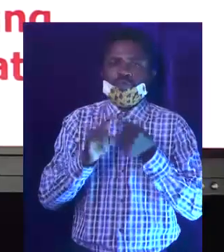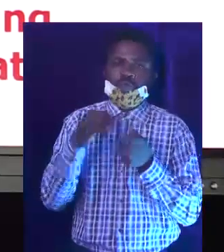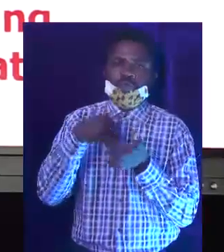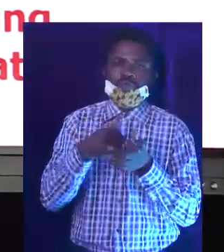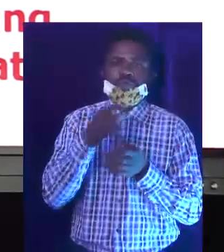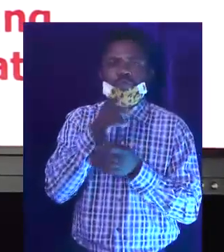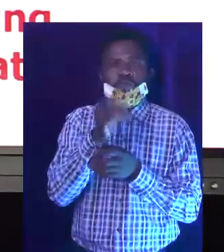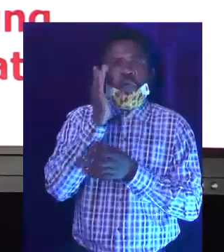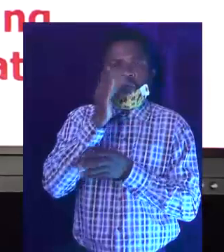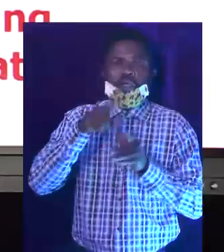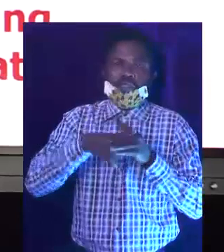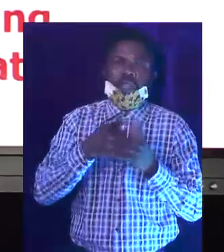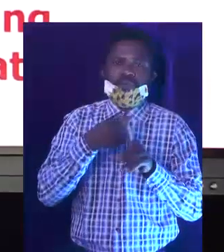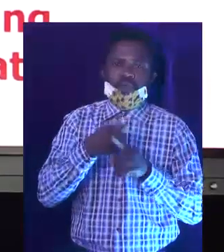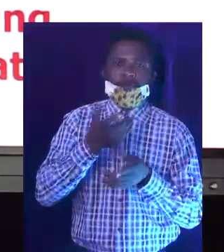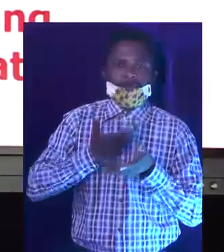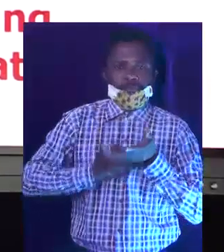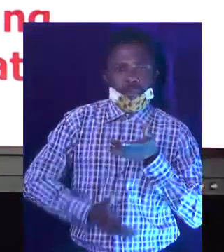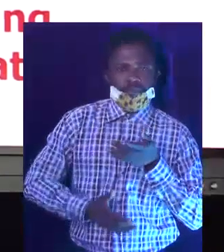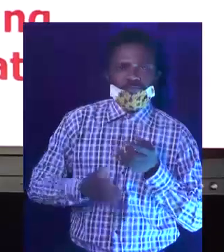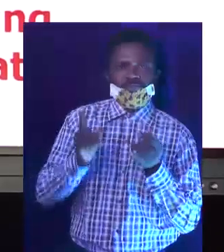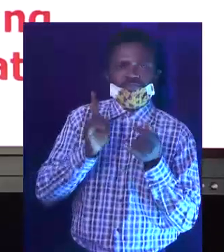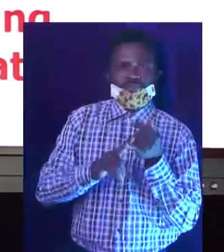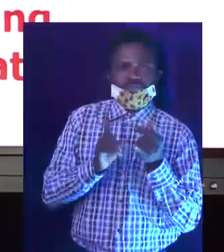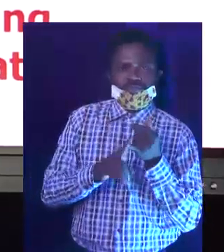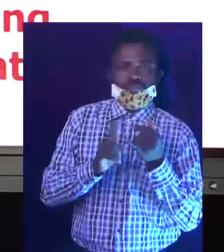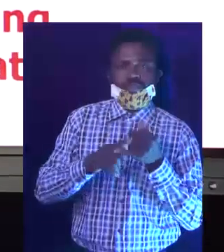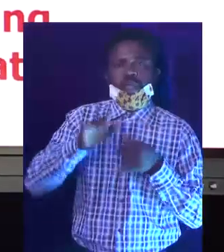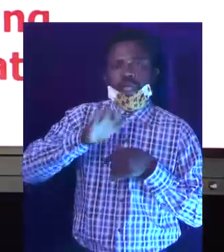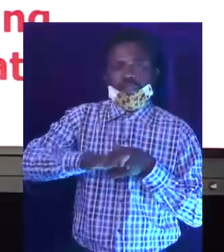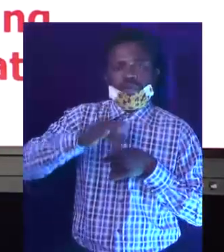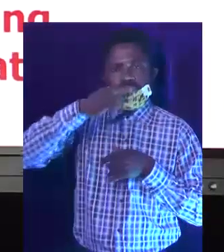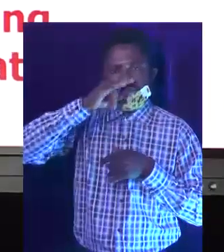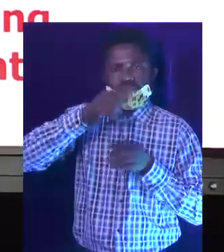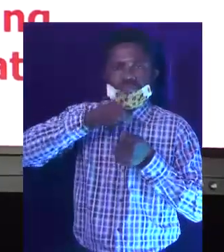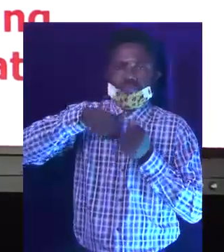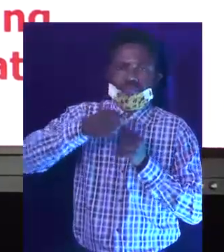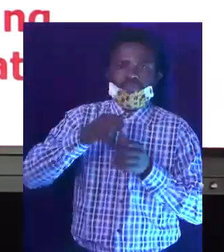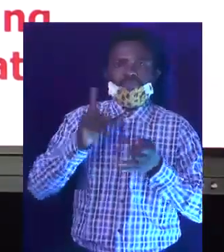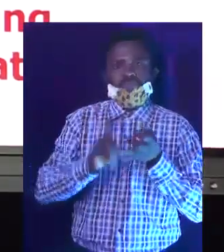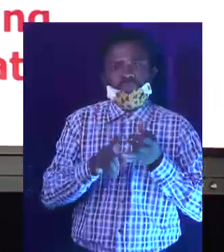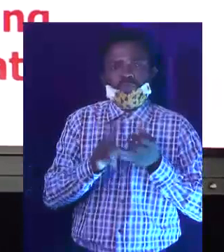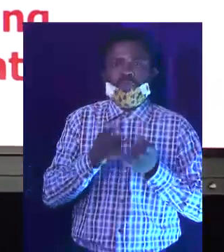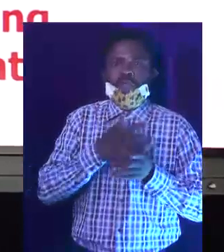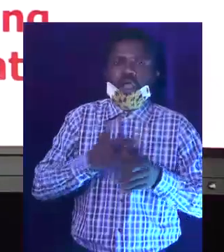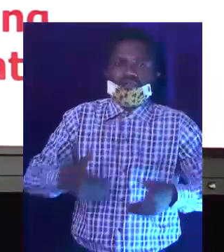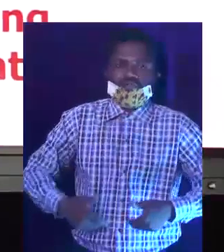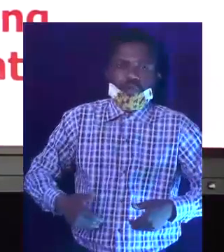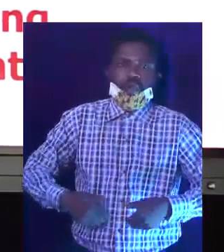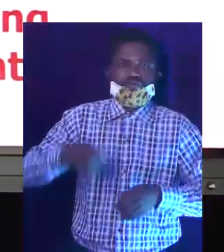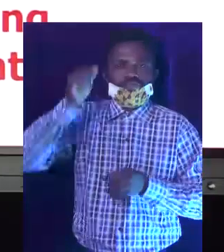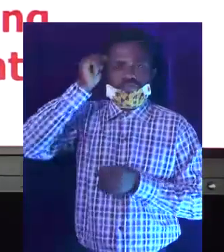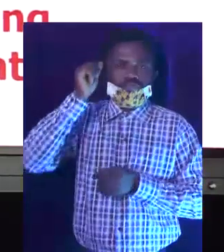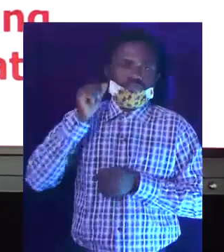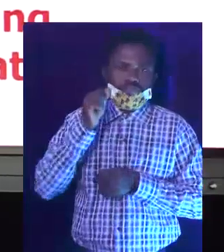it. You start from birth to the childhood, from childhood to the young